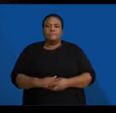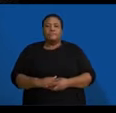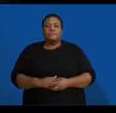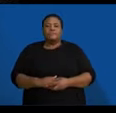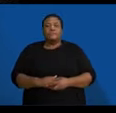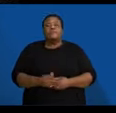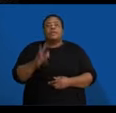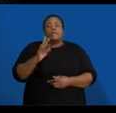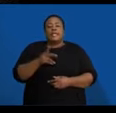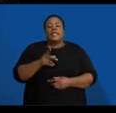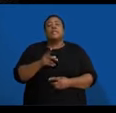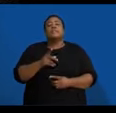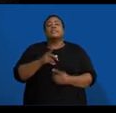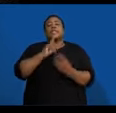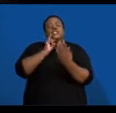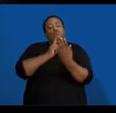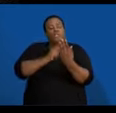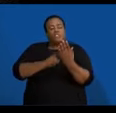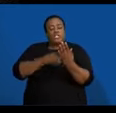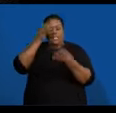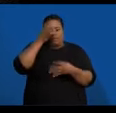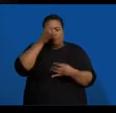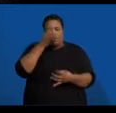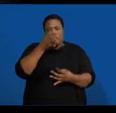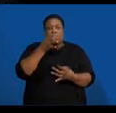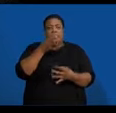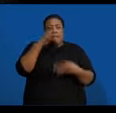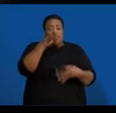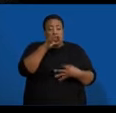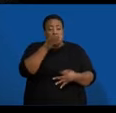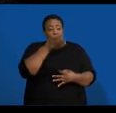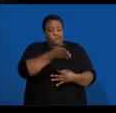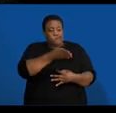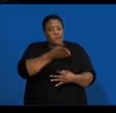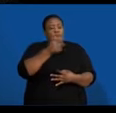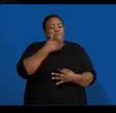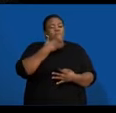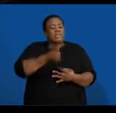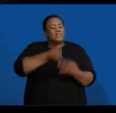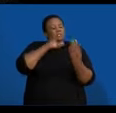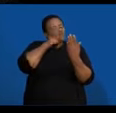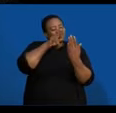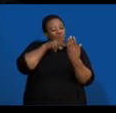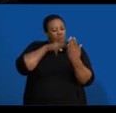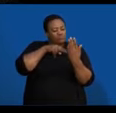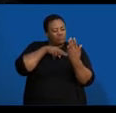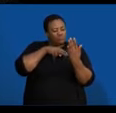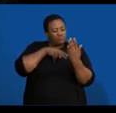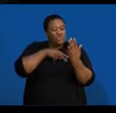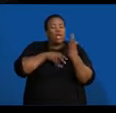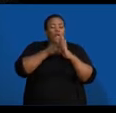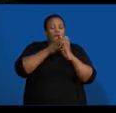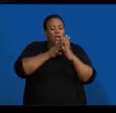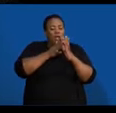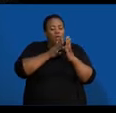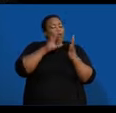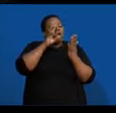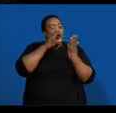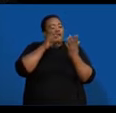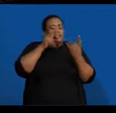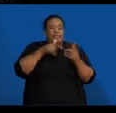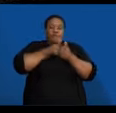is instructions and there is an information page that you need to look at. You need to read and follow the instructions